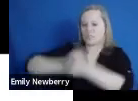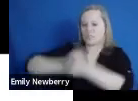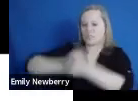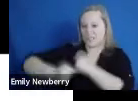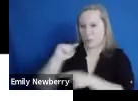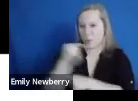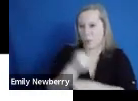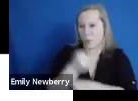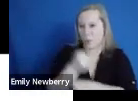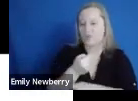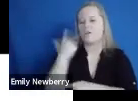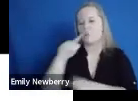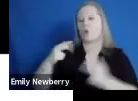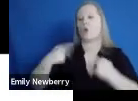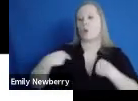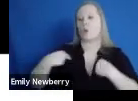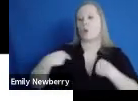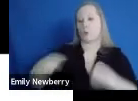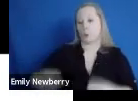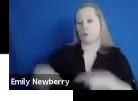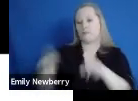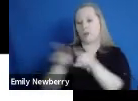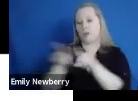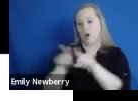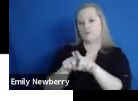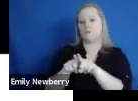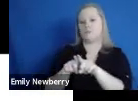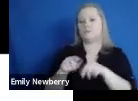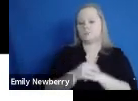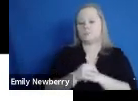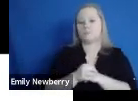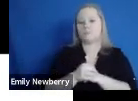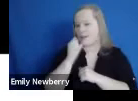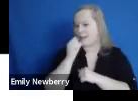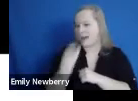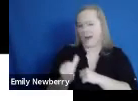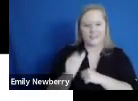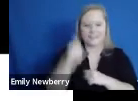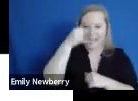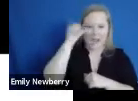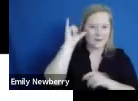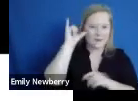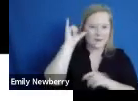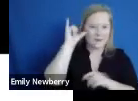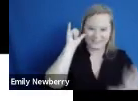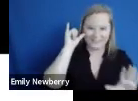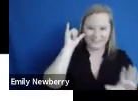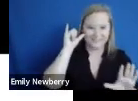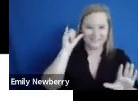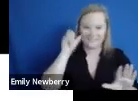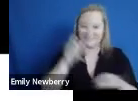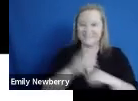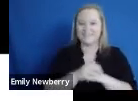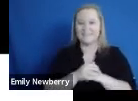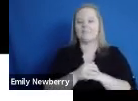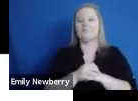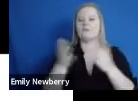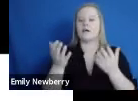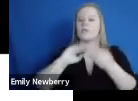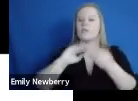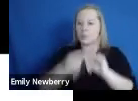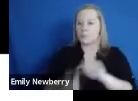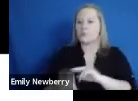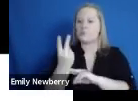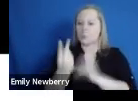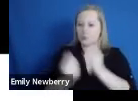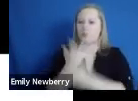for human consumption and not for cows. And we grow number 2 feed corn, and a